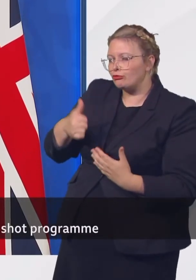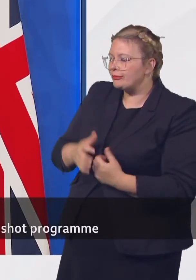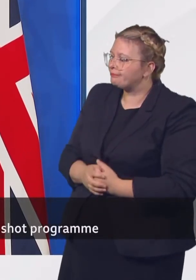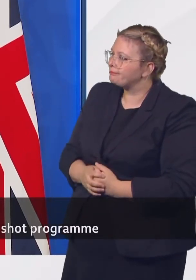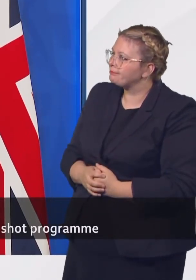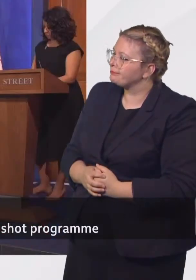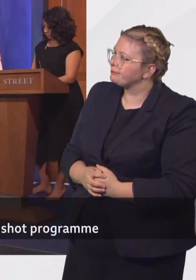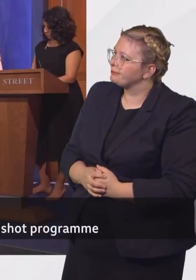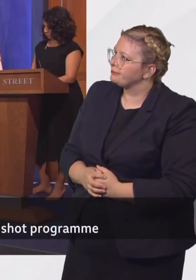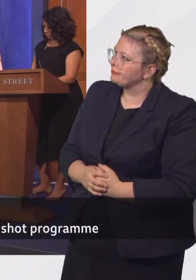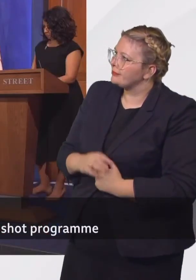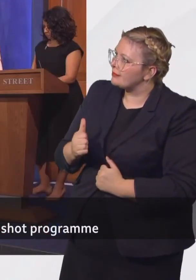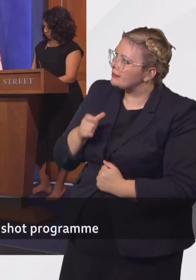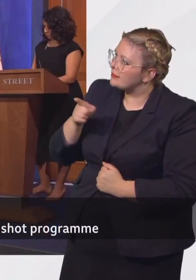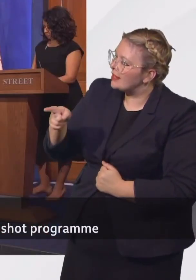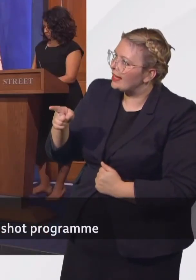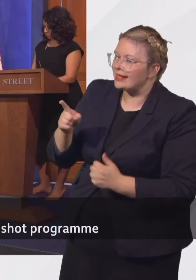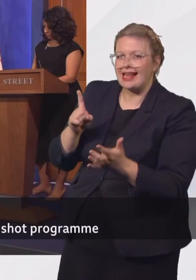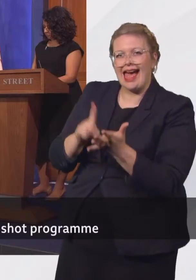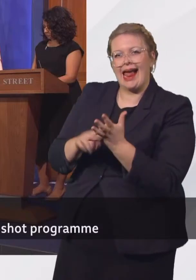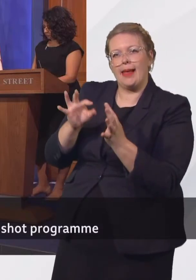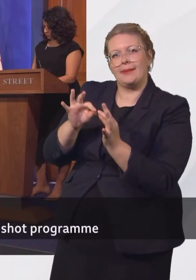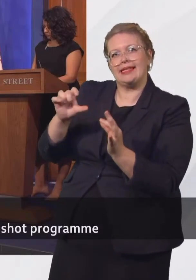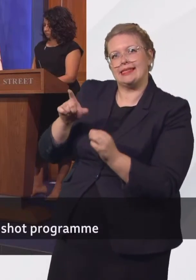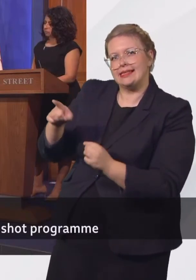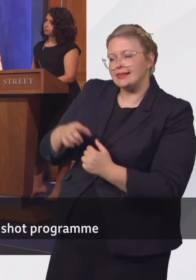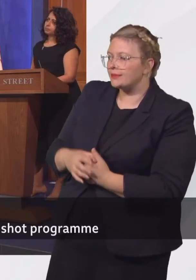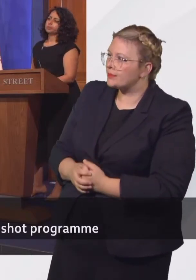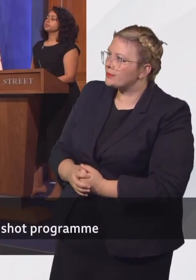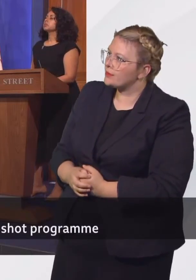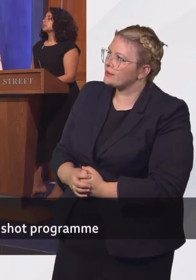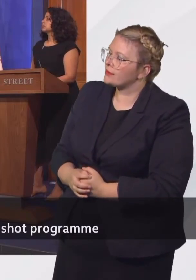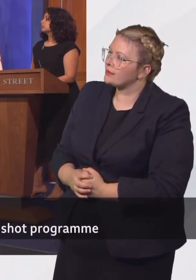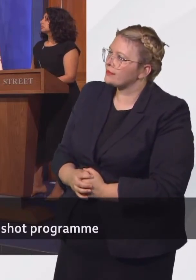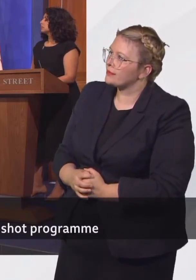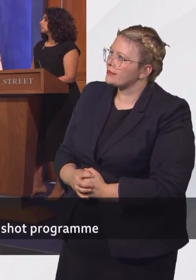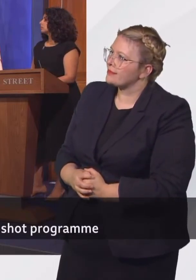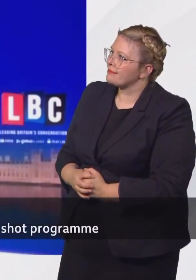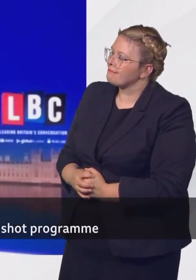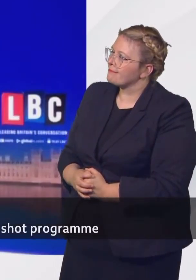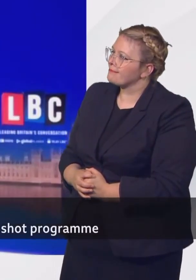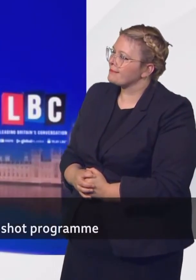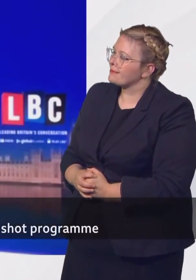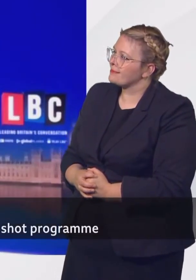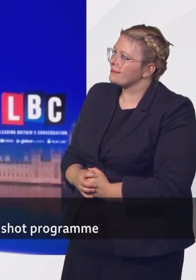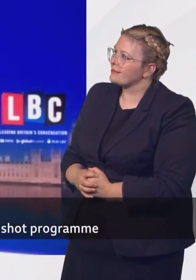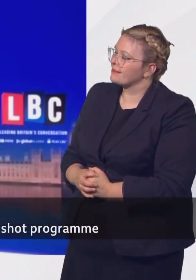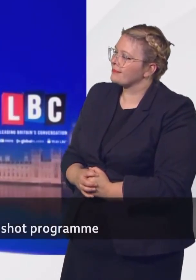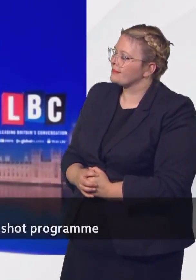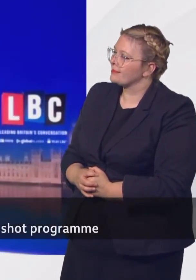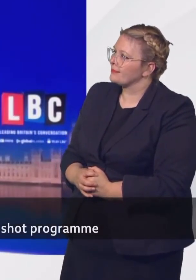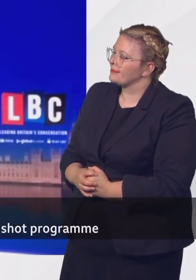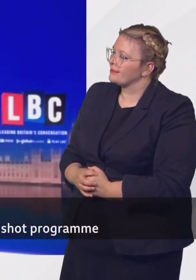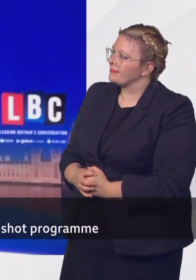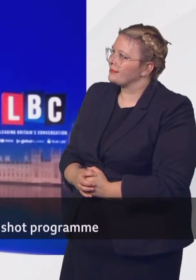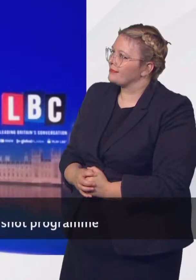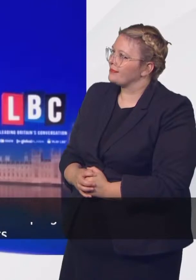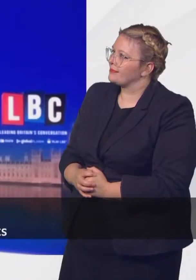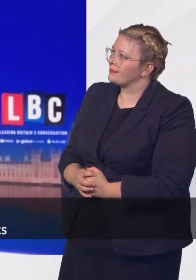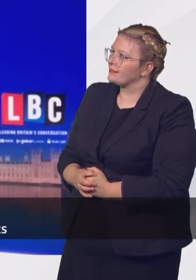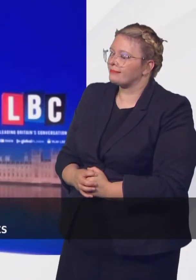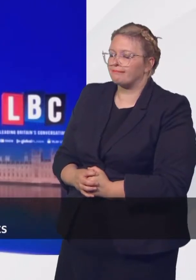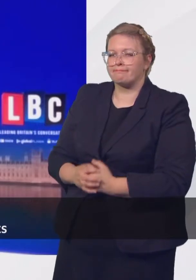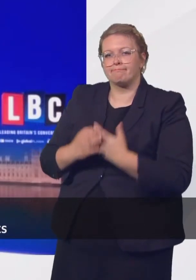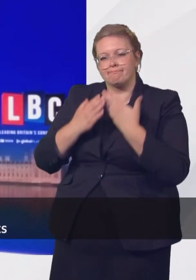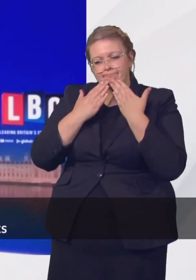Next question, Ben Kentish at LBC. Thank you, Health Secretary. Given what you and Professor Van-Tam have said today